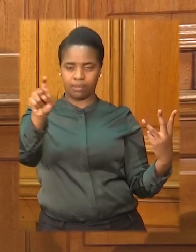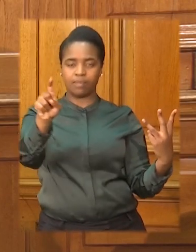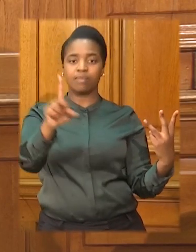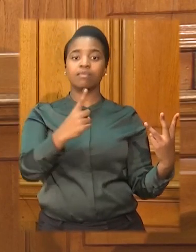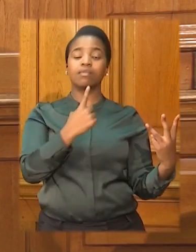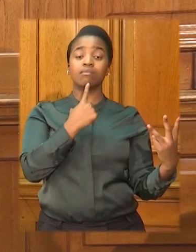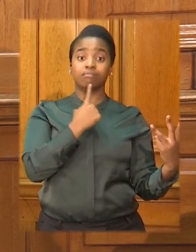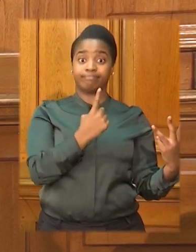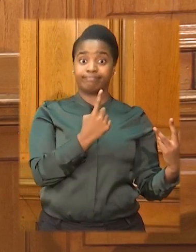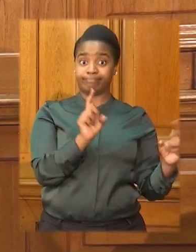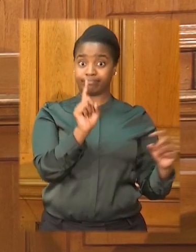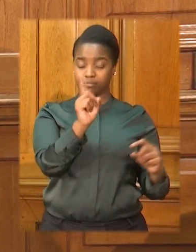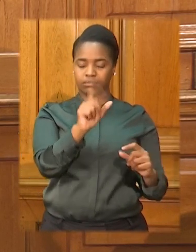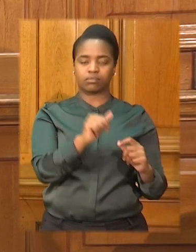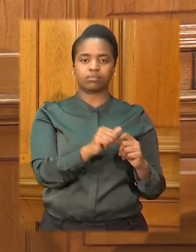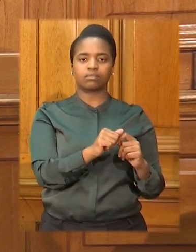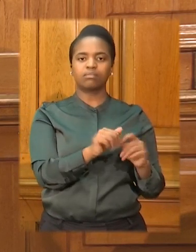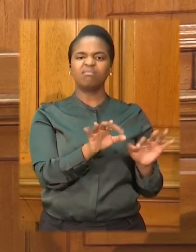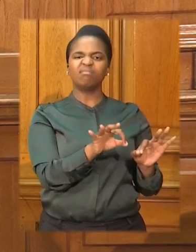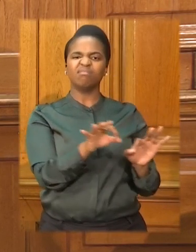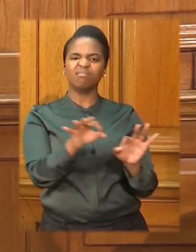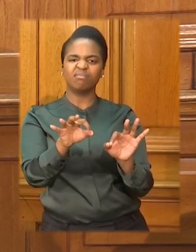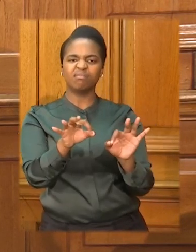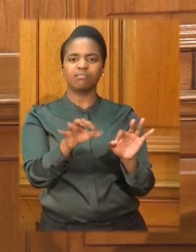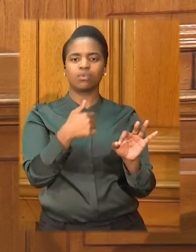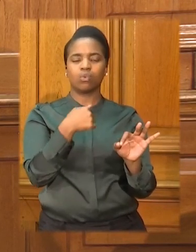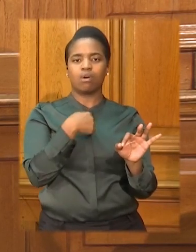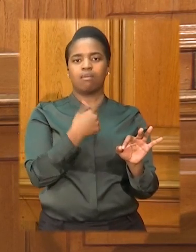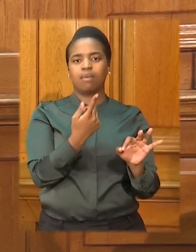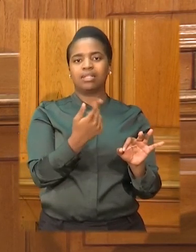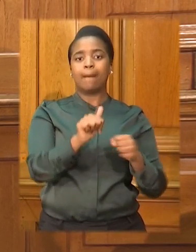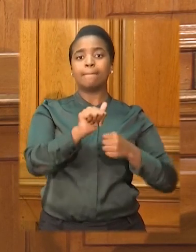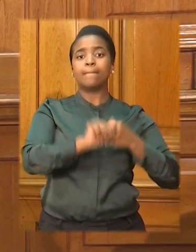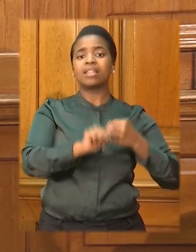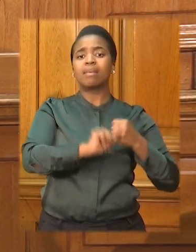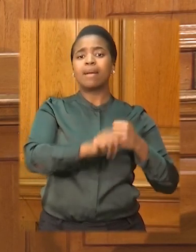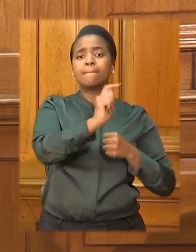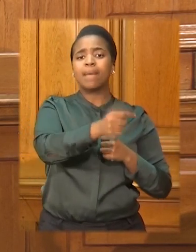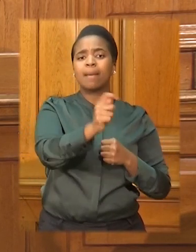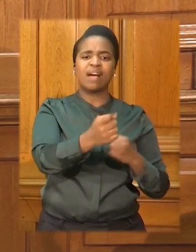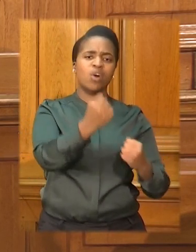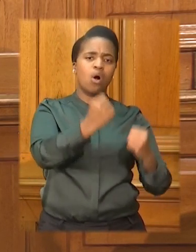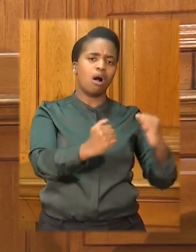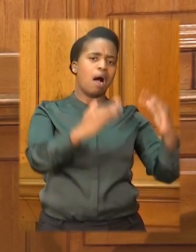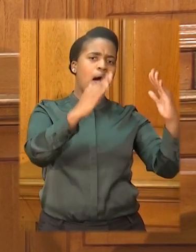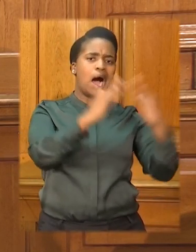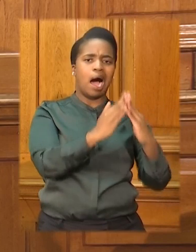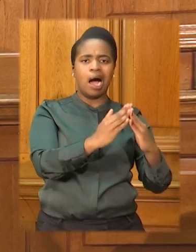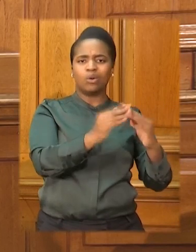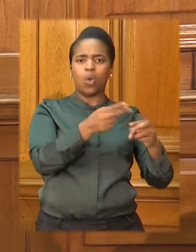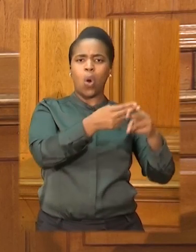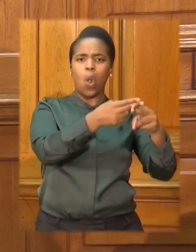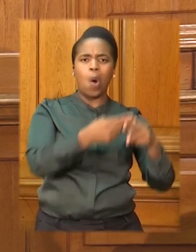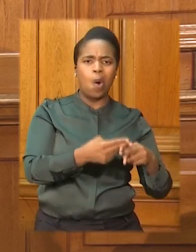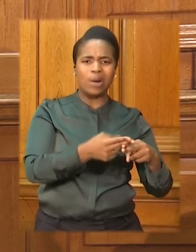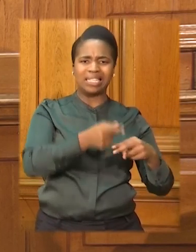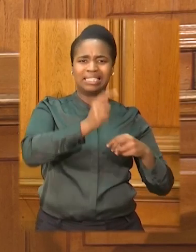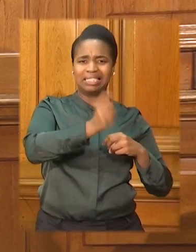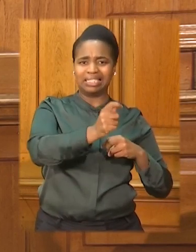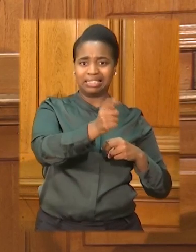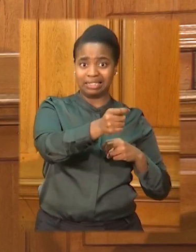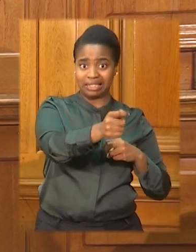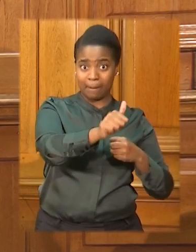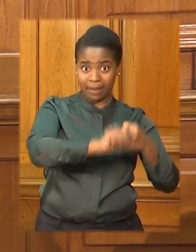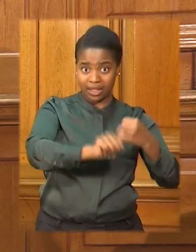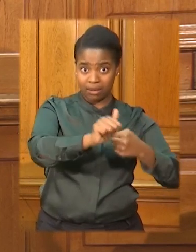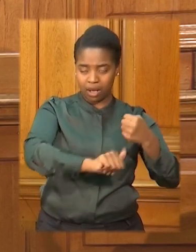other things, delaying or reducing installment payments, providing debt relief,